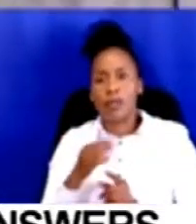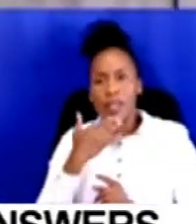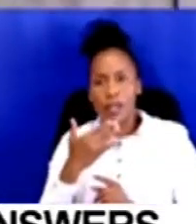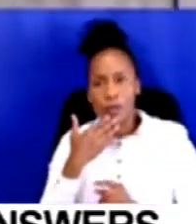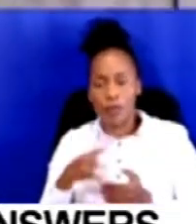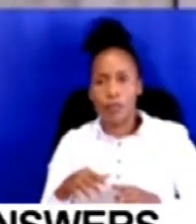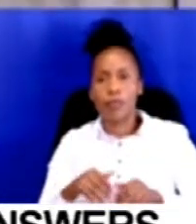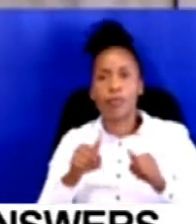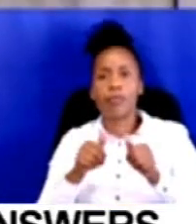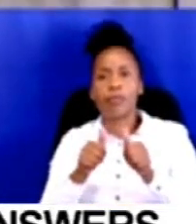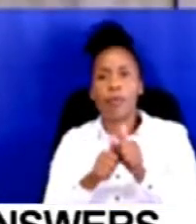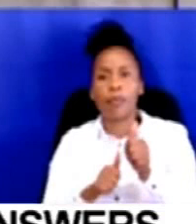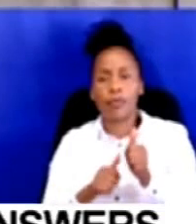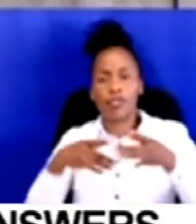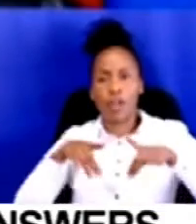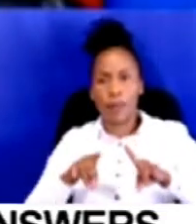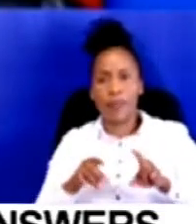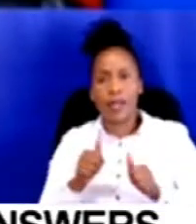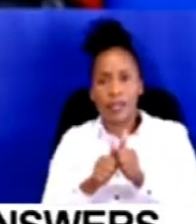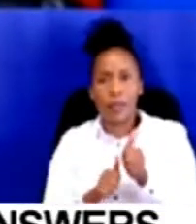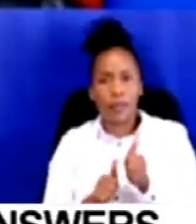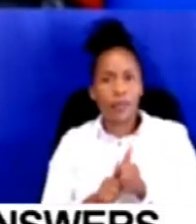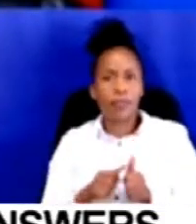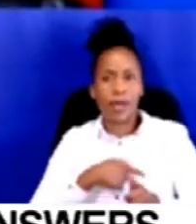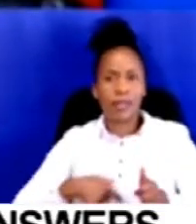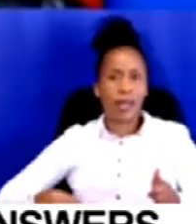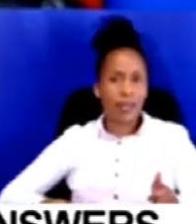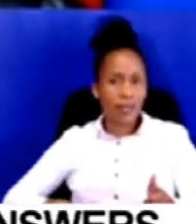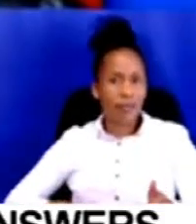Honorable Moai. Deputy President, you may respond.